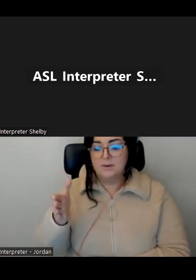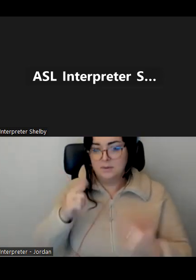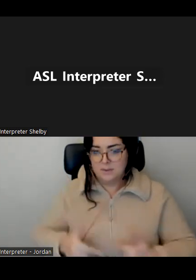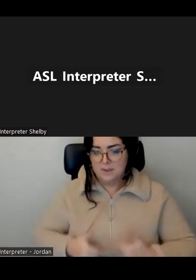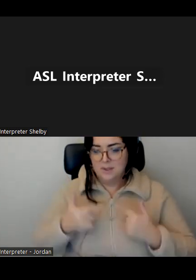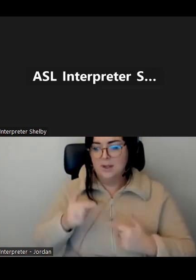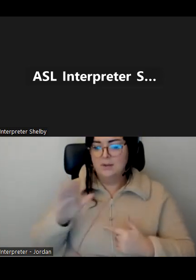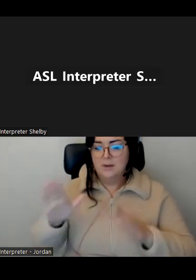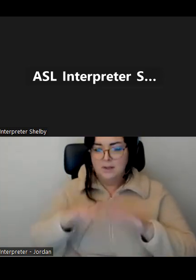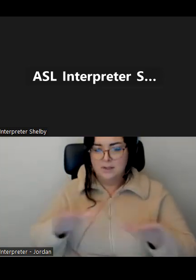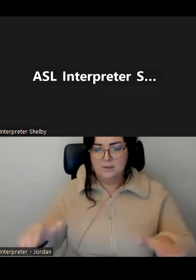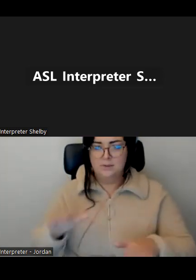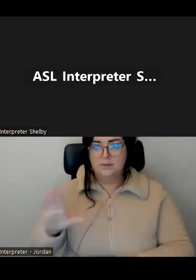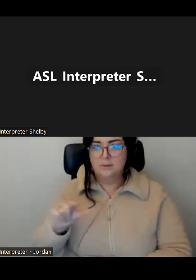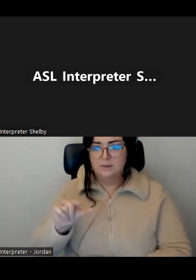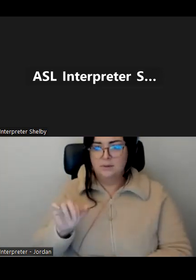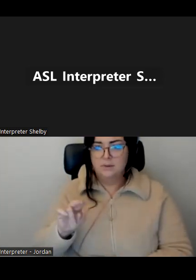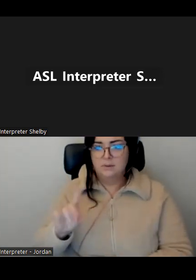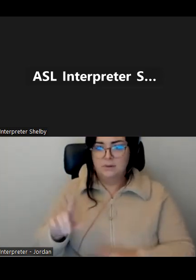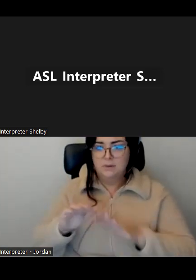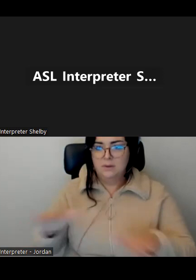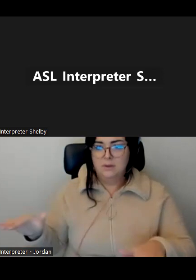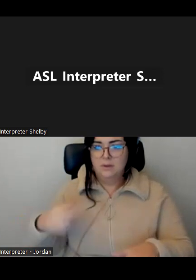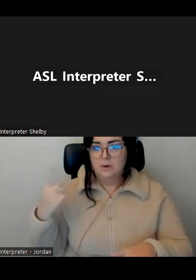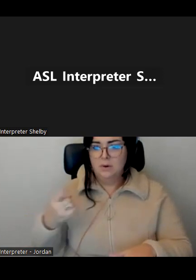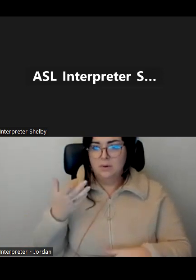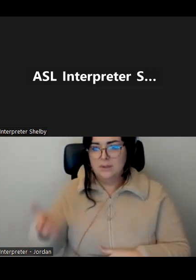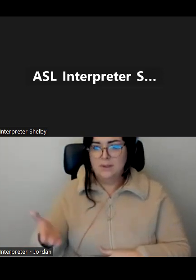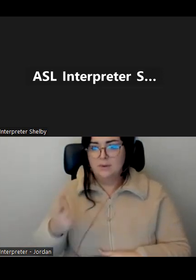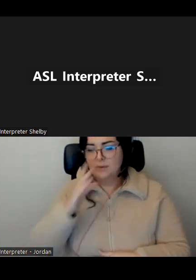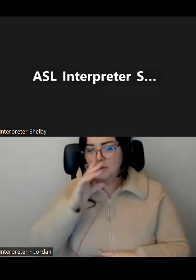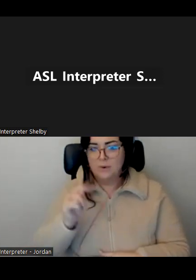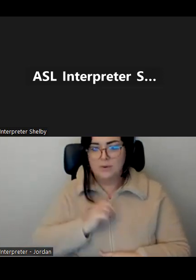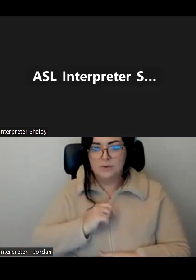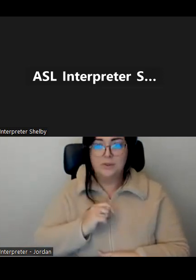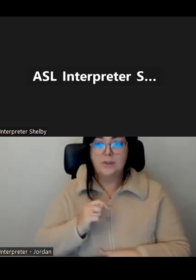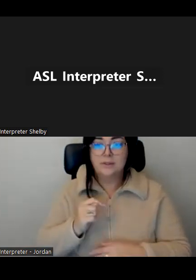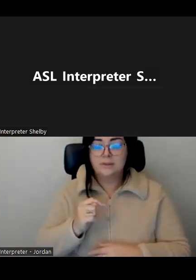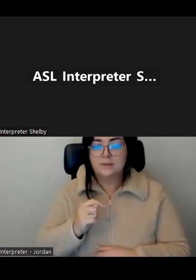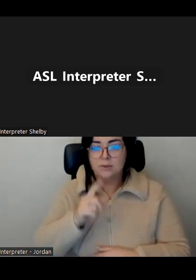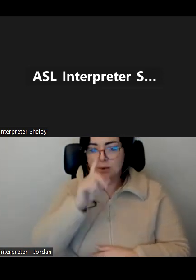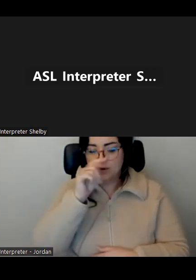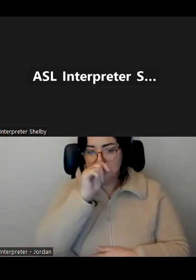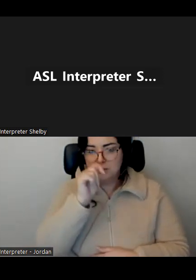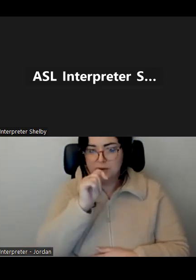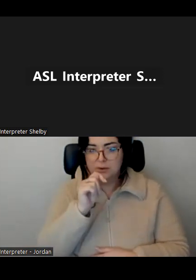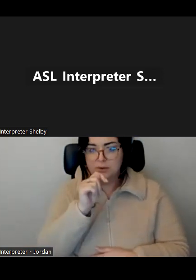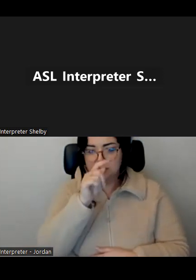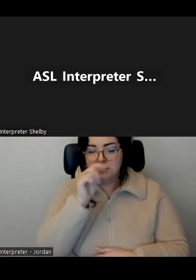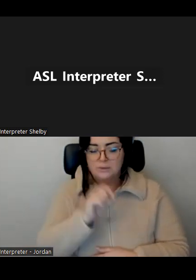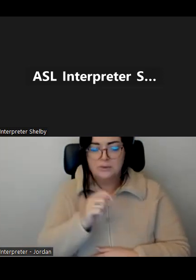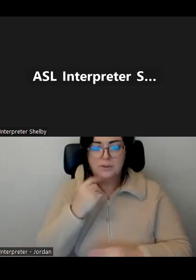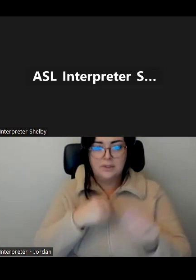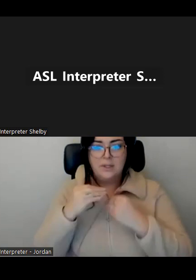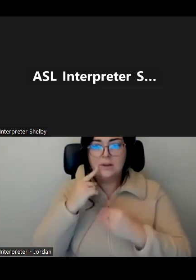her grandchildren at her house for a turkey dinner on Christmas Day. And when she passed away,